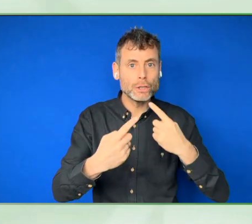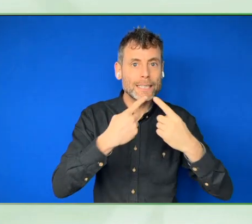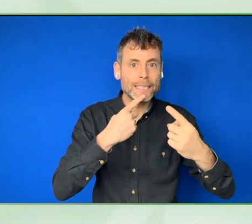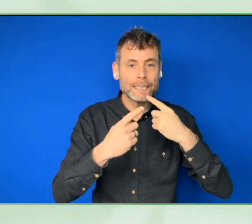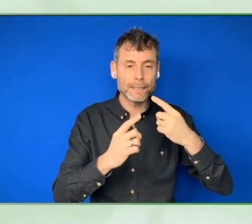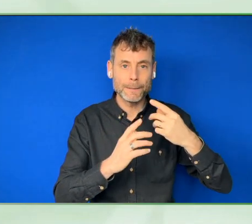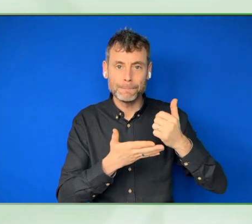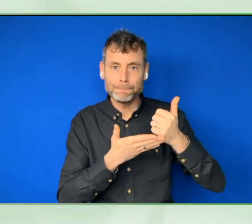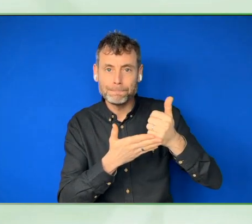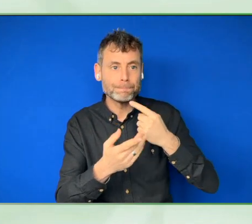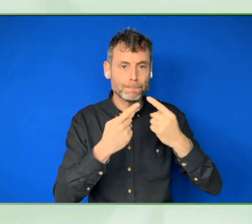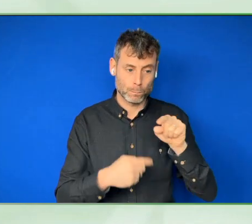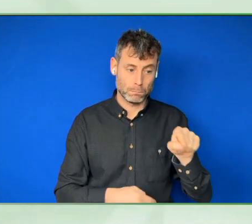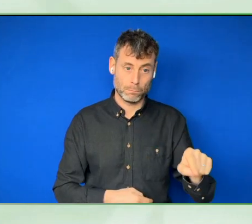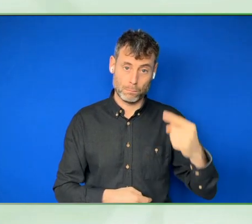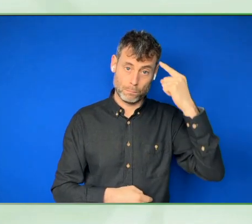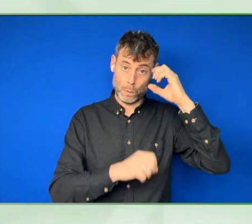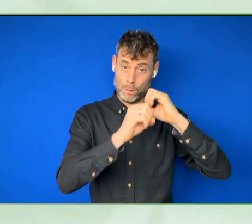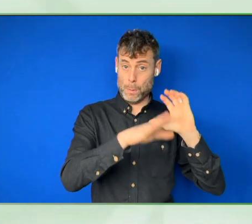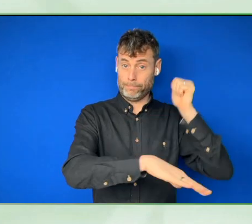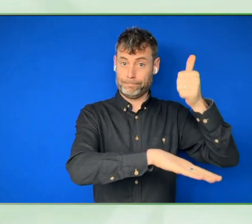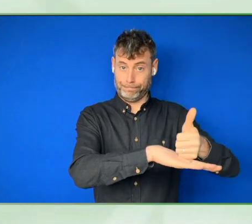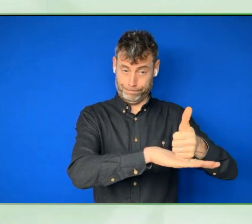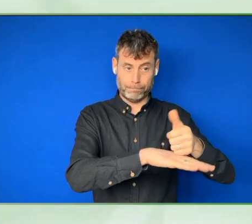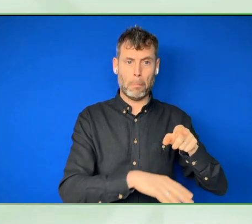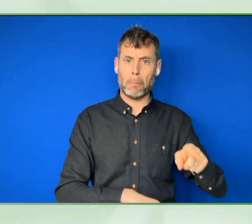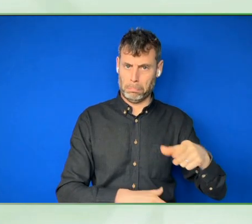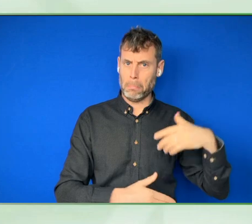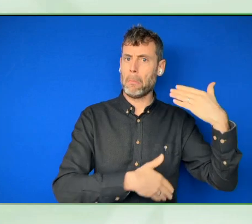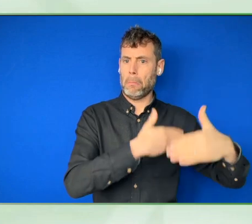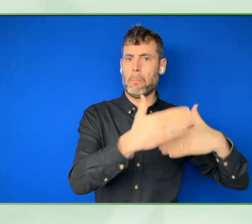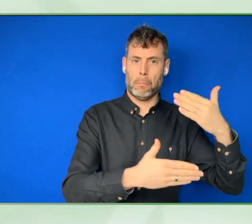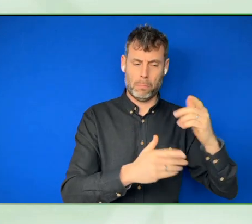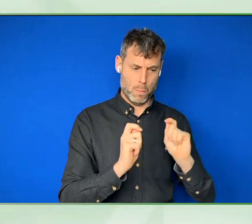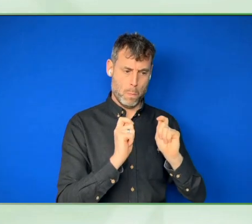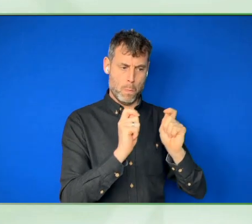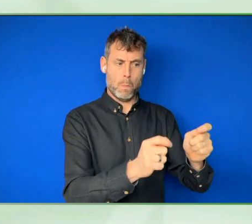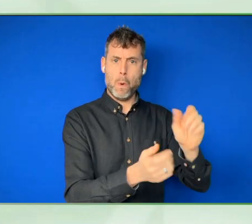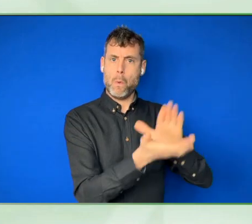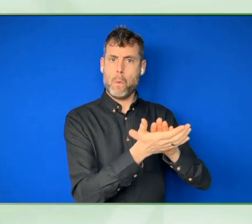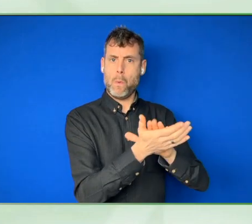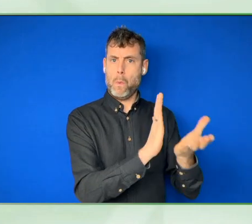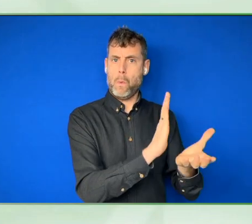advantage of this innovation that you've won the award and highlighted for us today?